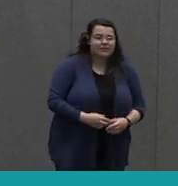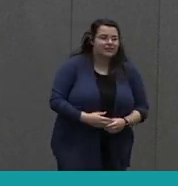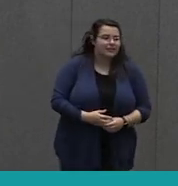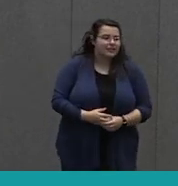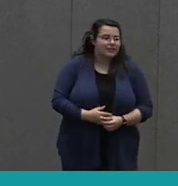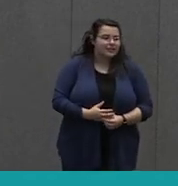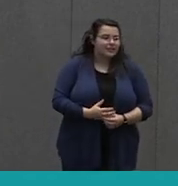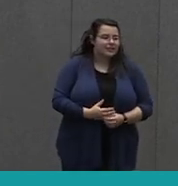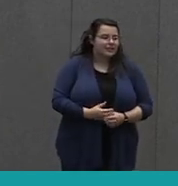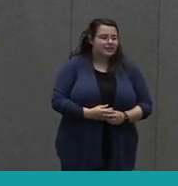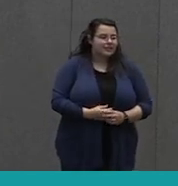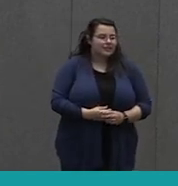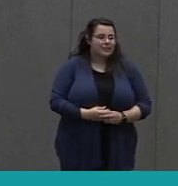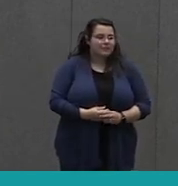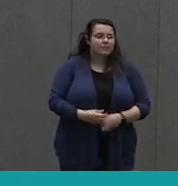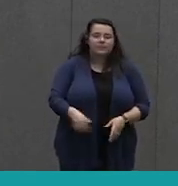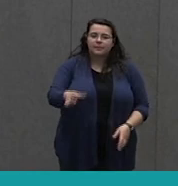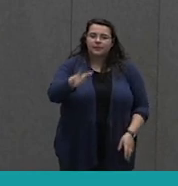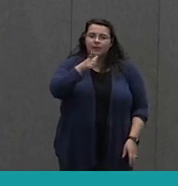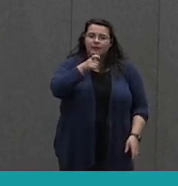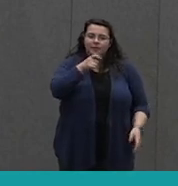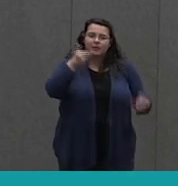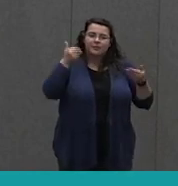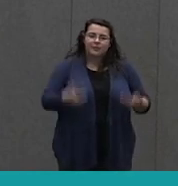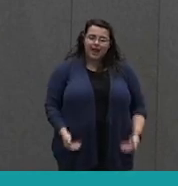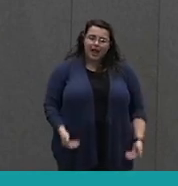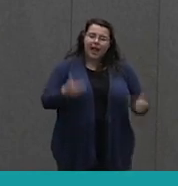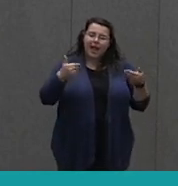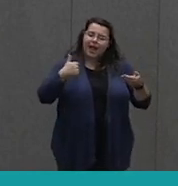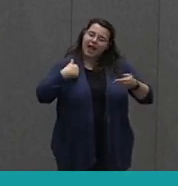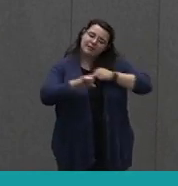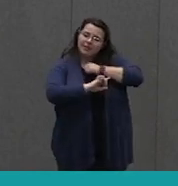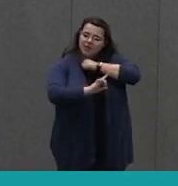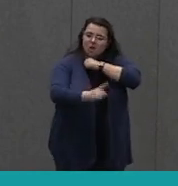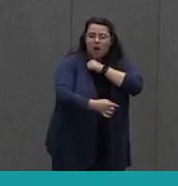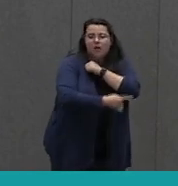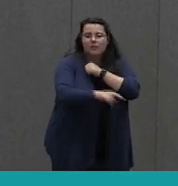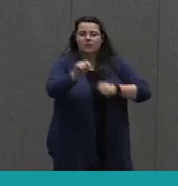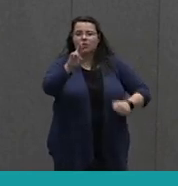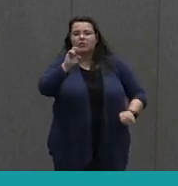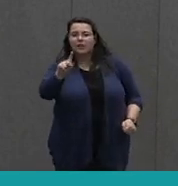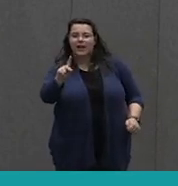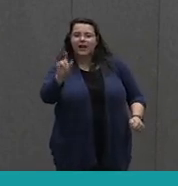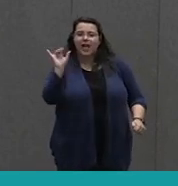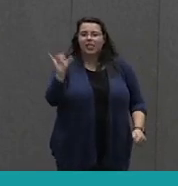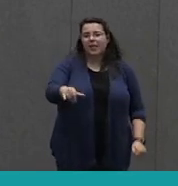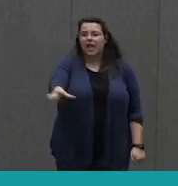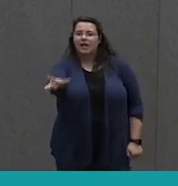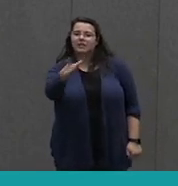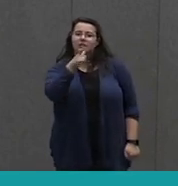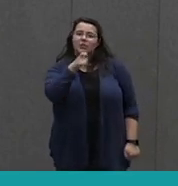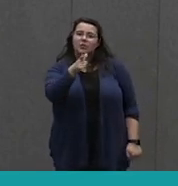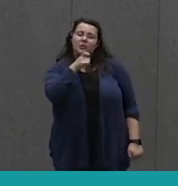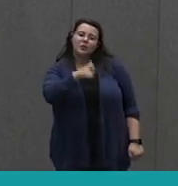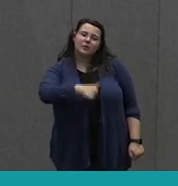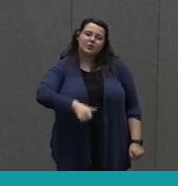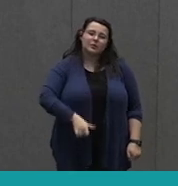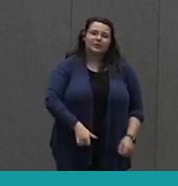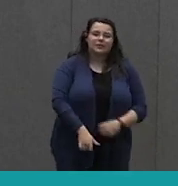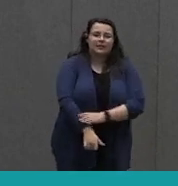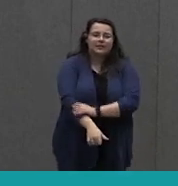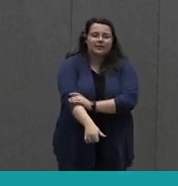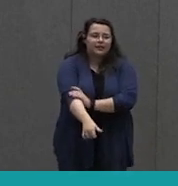Hey, out of my way. I wonder what's going to happen. So he backed up, and then there's like this